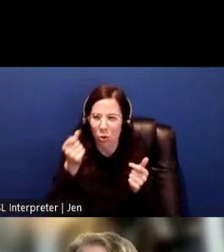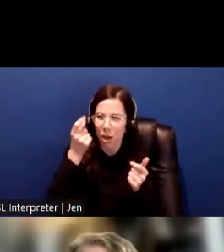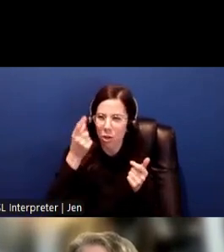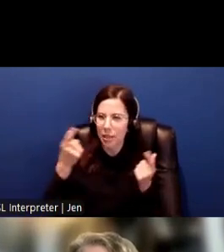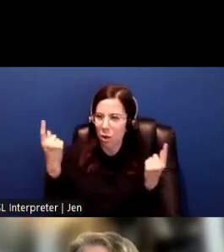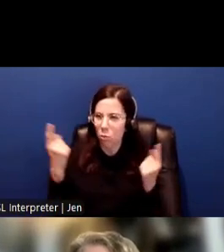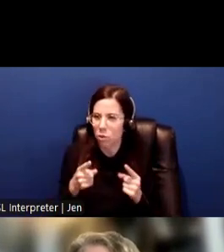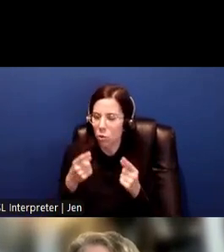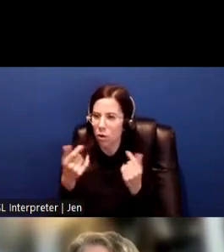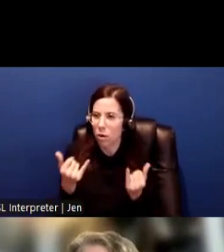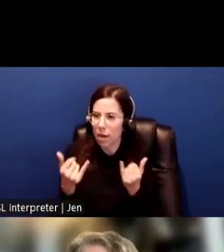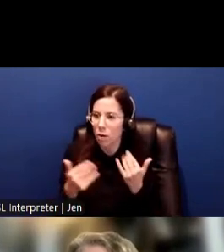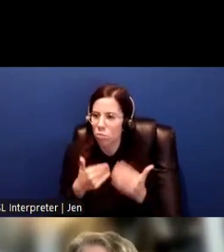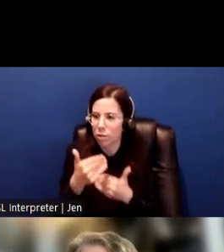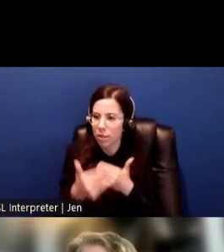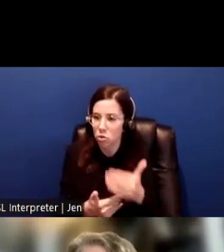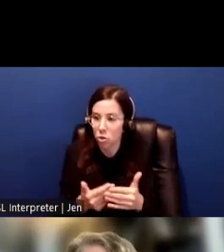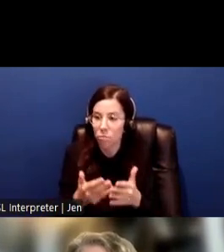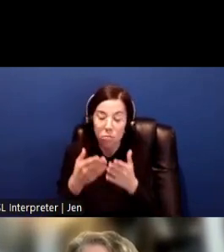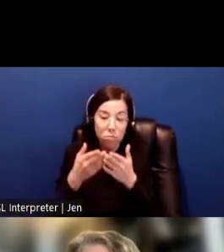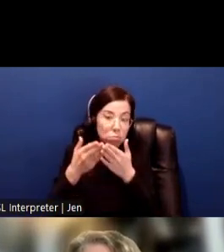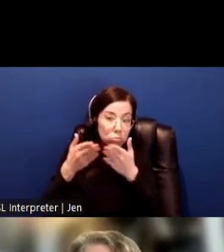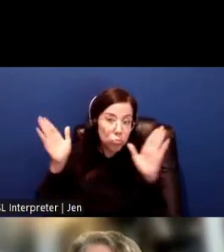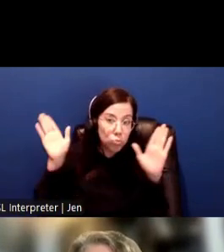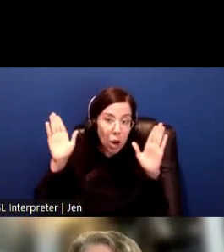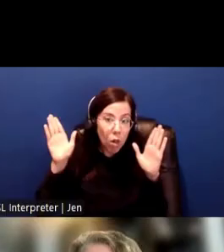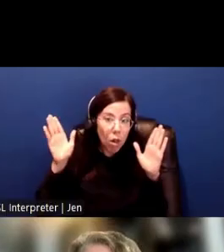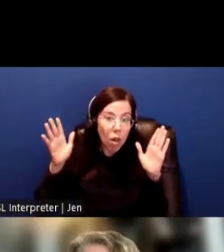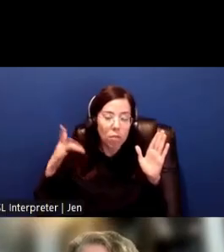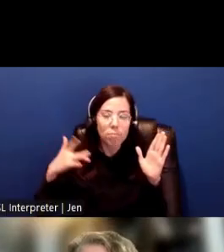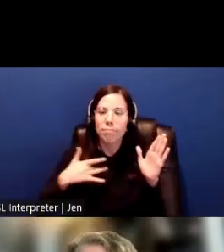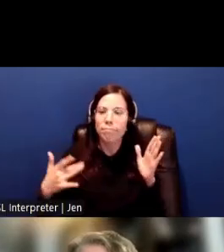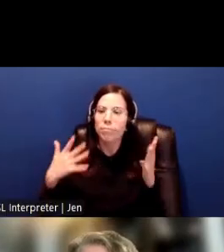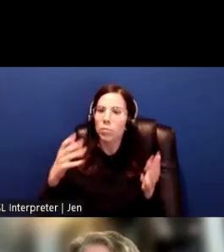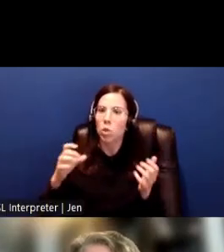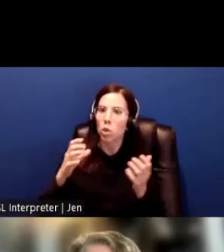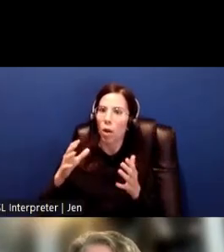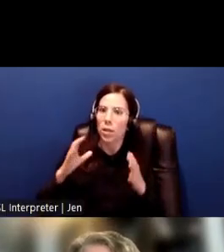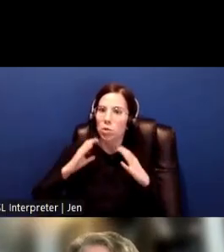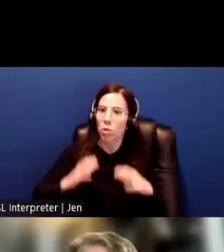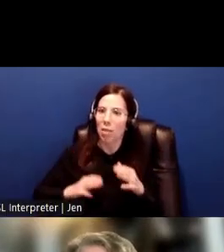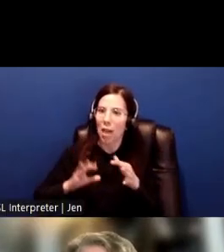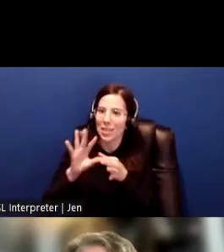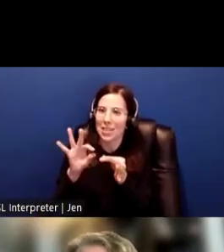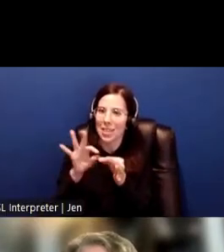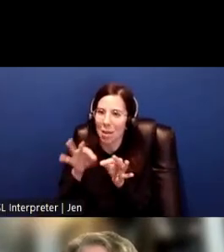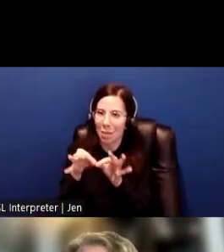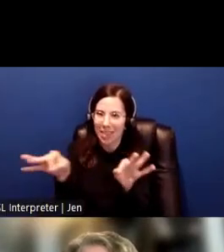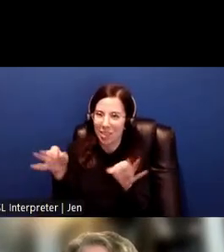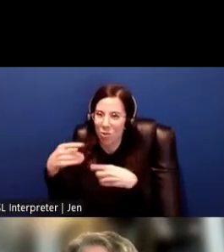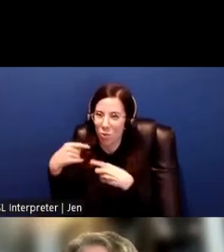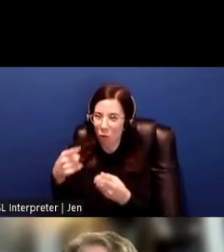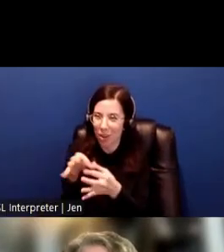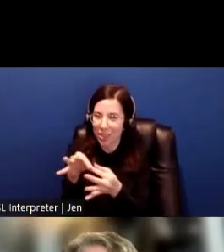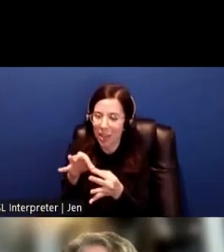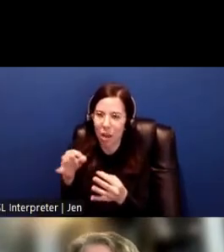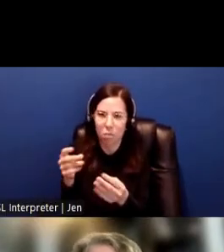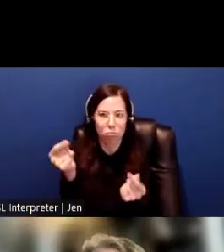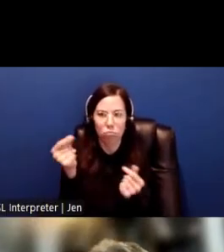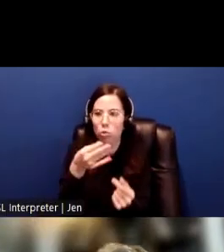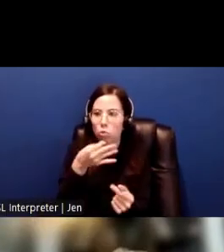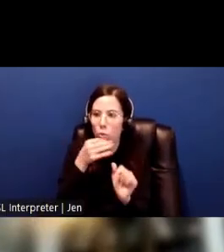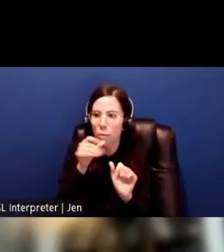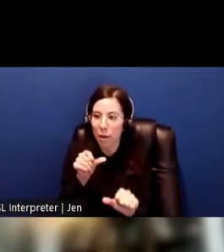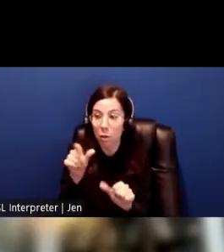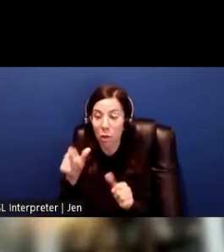are procedurally. As a general rule, you want your client's statements as soon as possible. So you can ask for them.